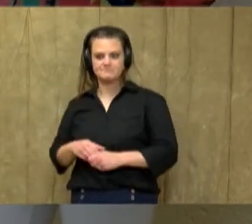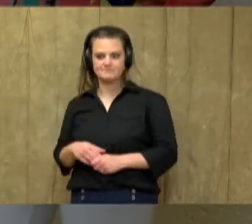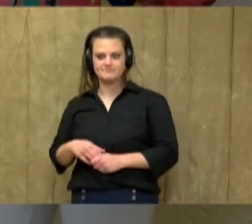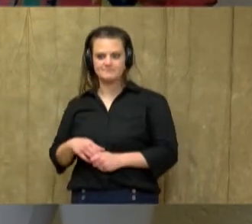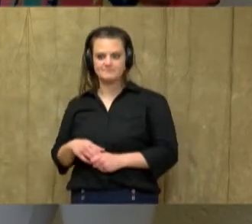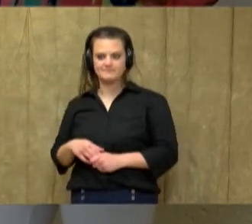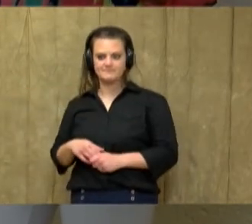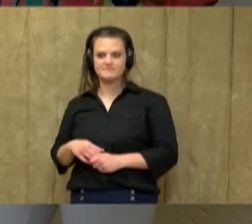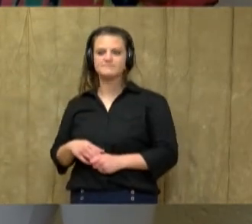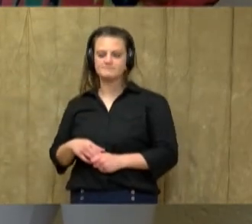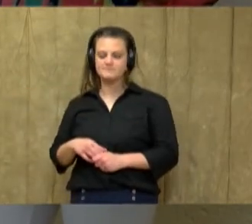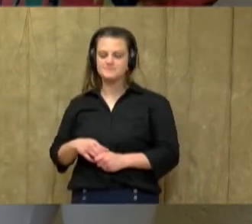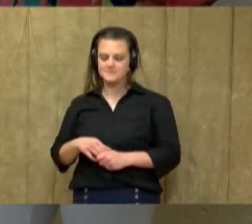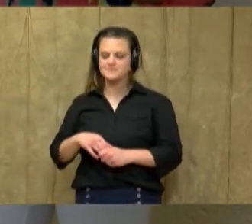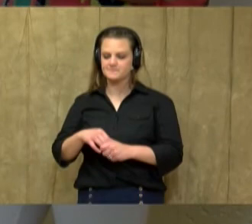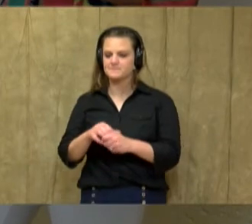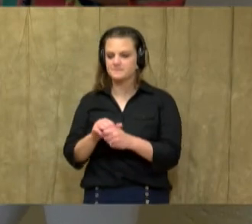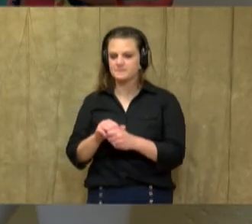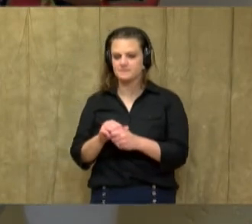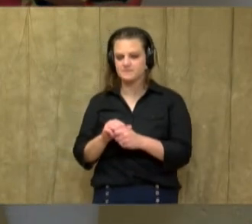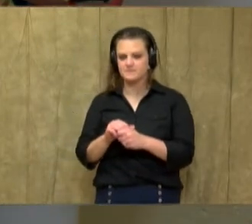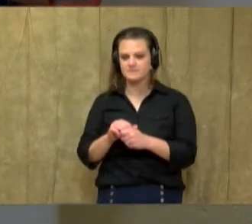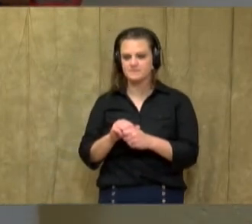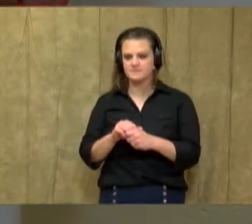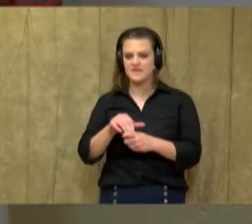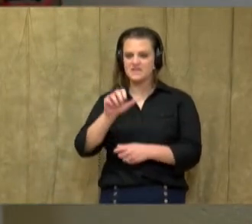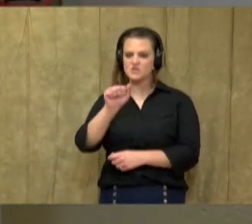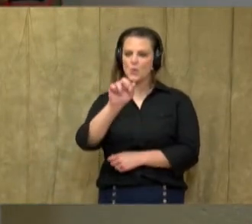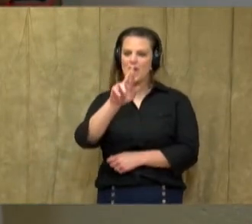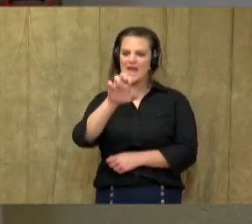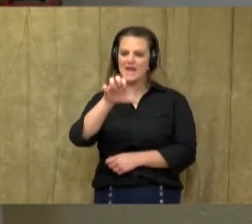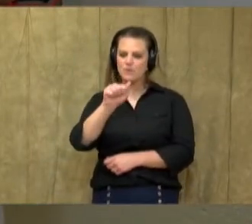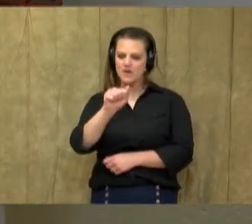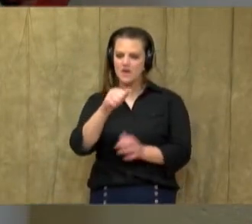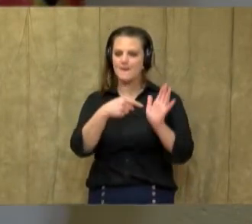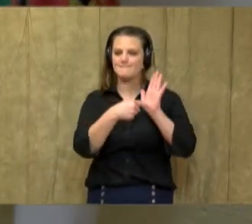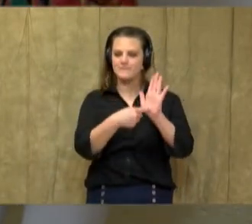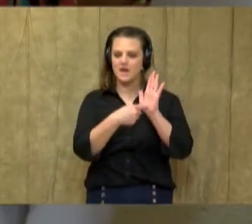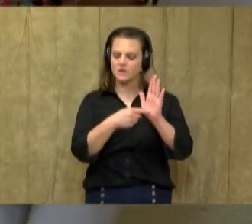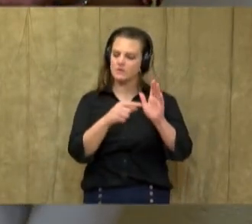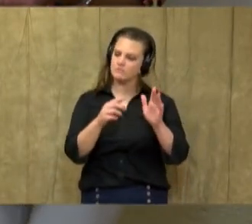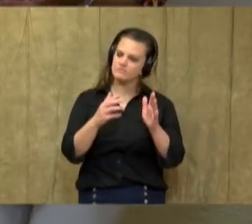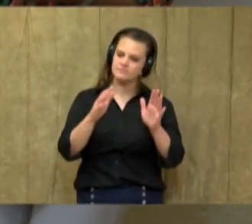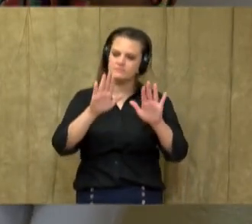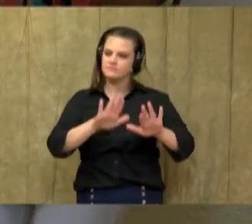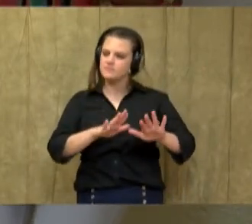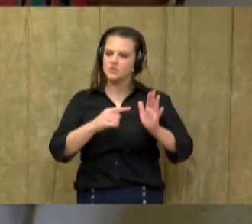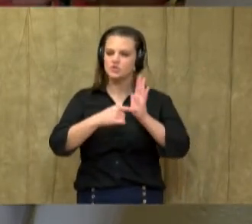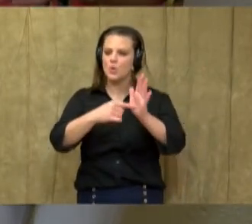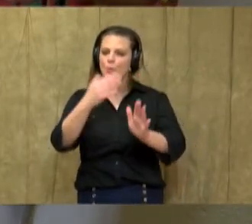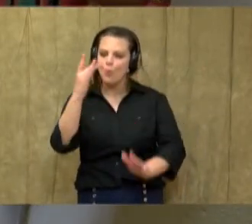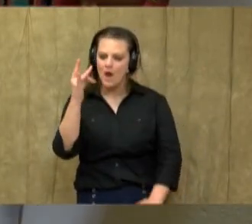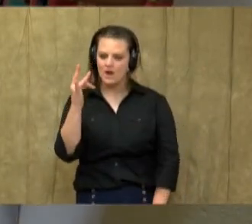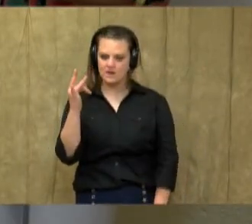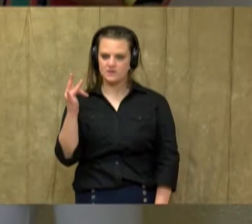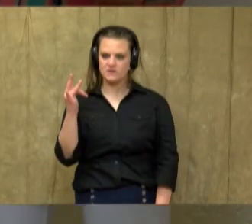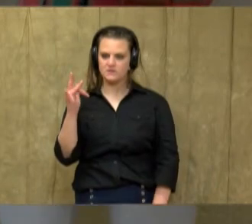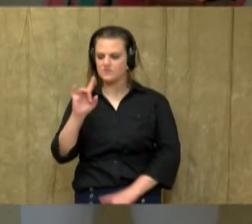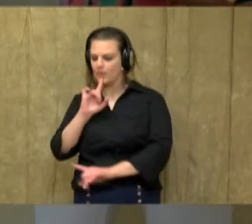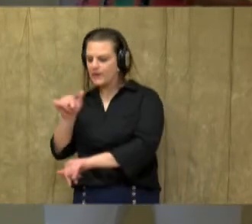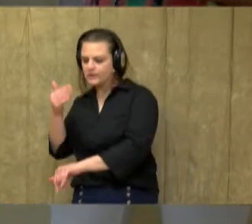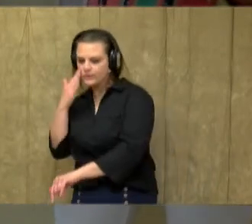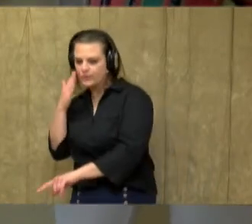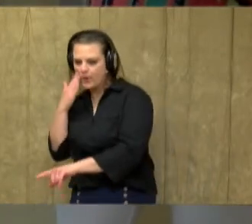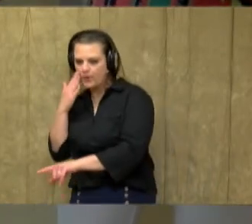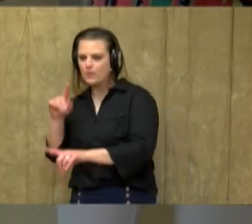same product? Absolutely. So area model is really great to show you the why, what it looks like, and then